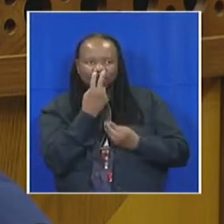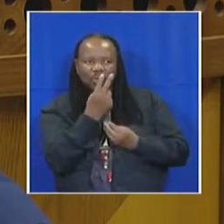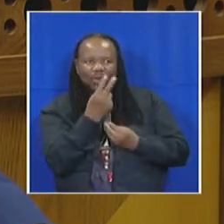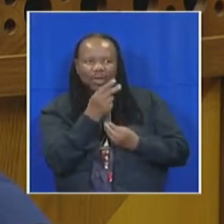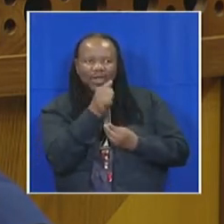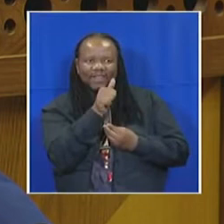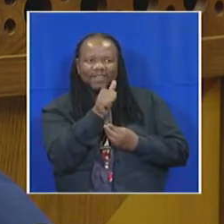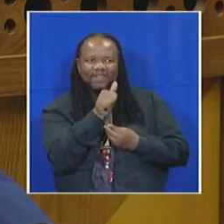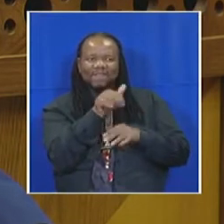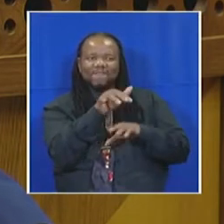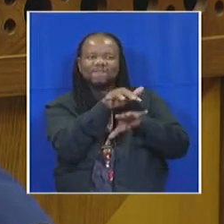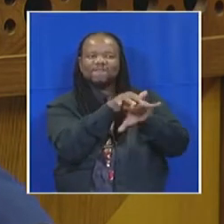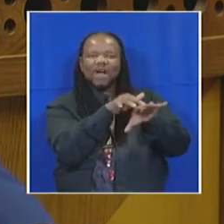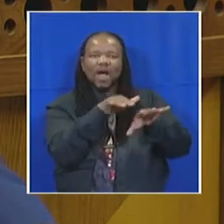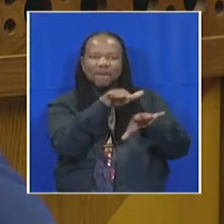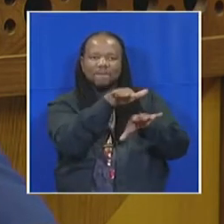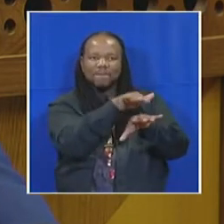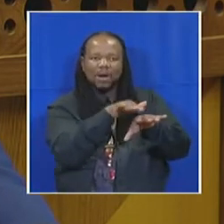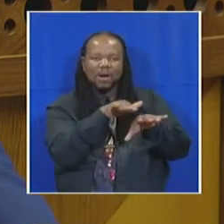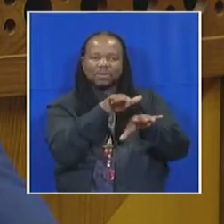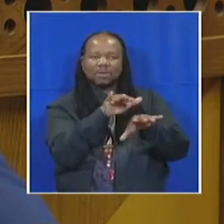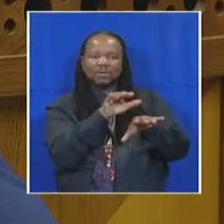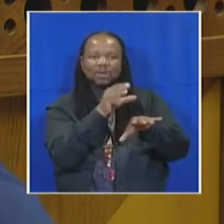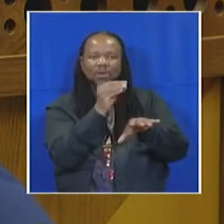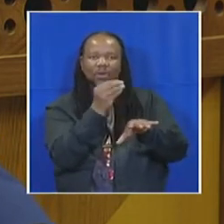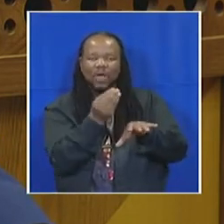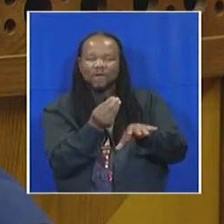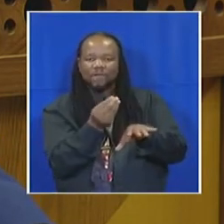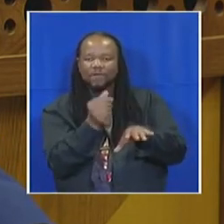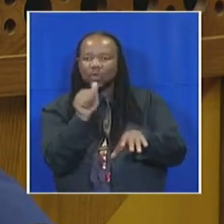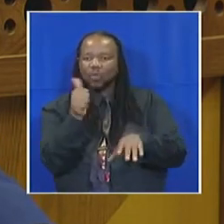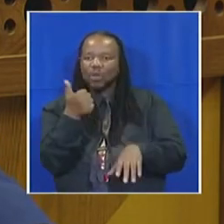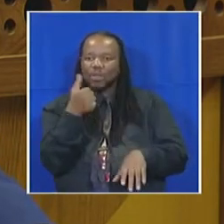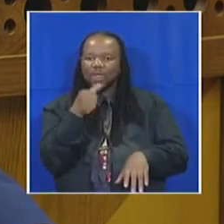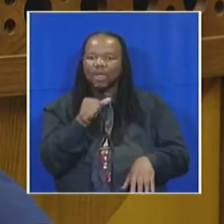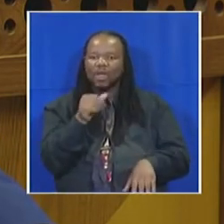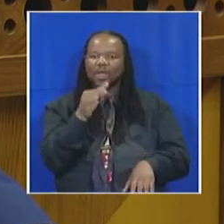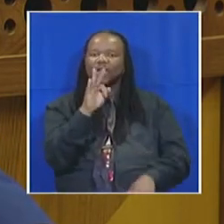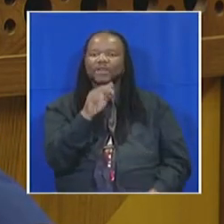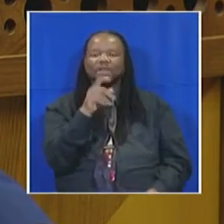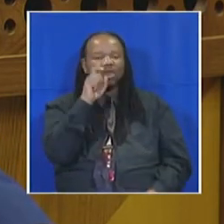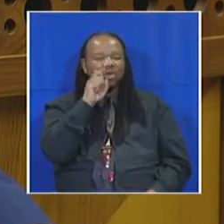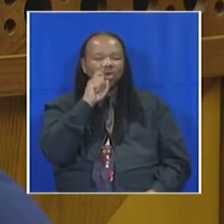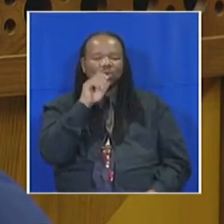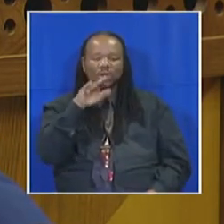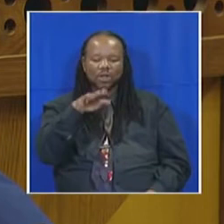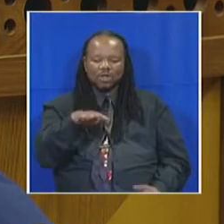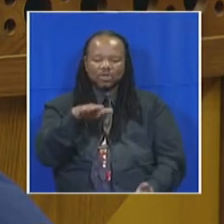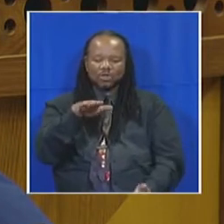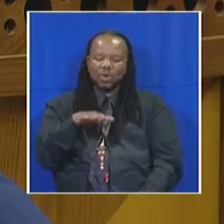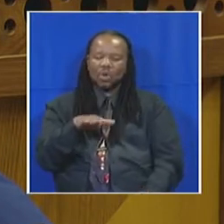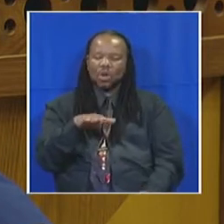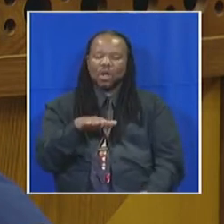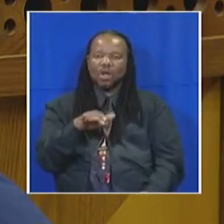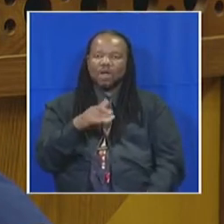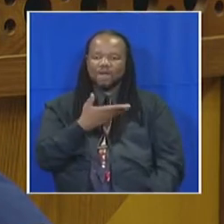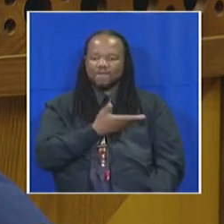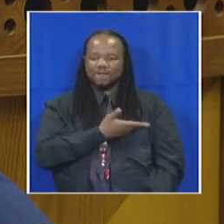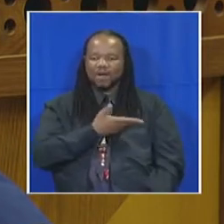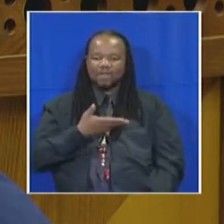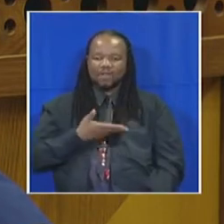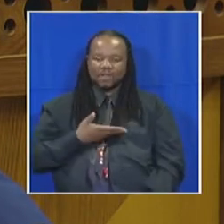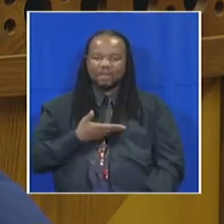where Wilming, a two-year-old toddler, a father and a mother were brutally murdered.